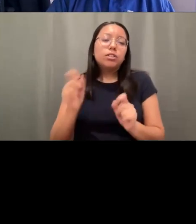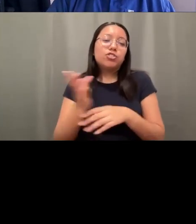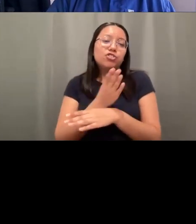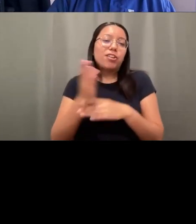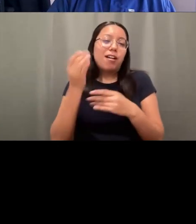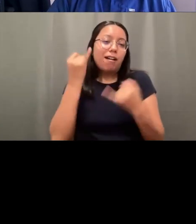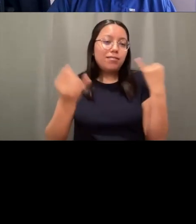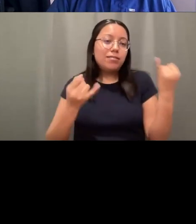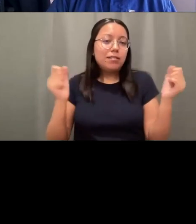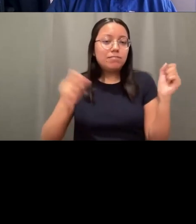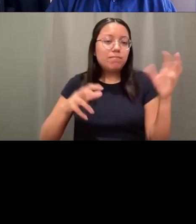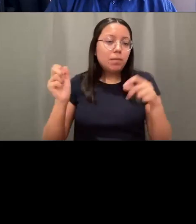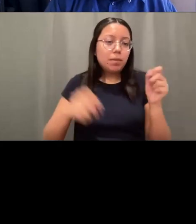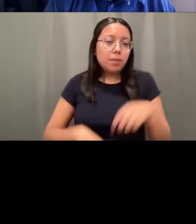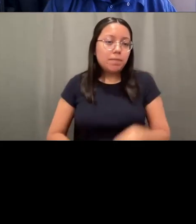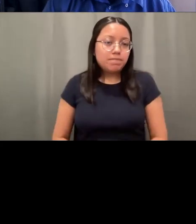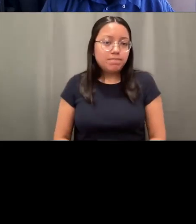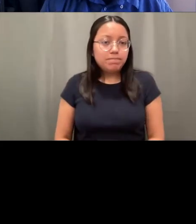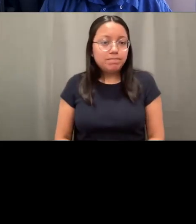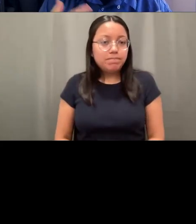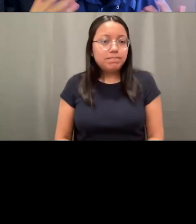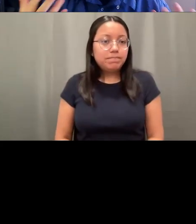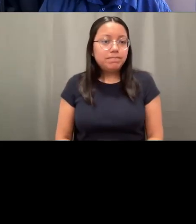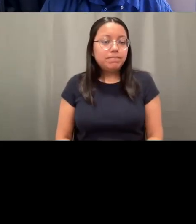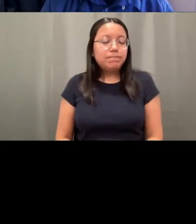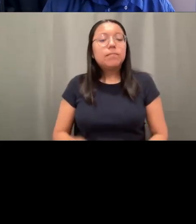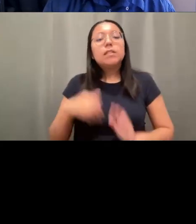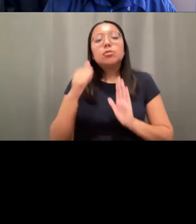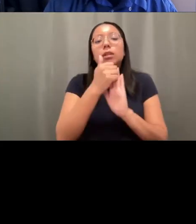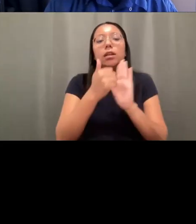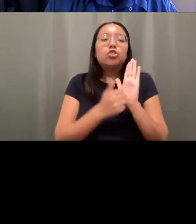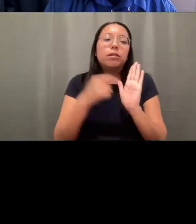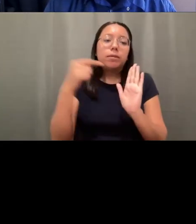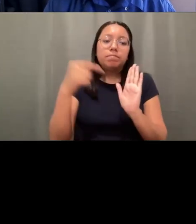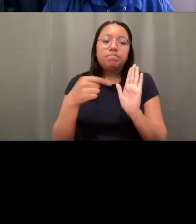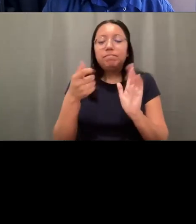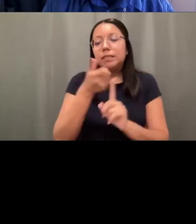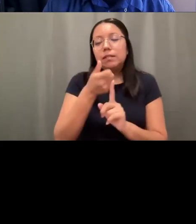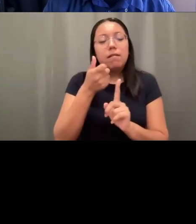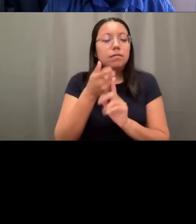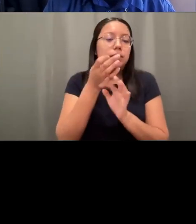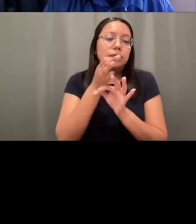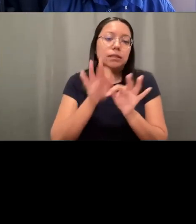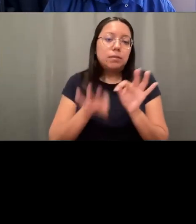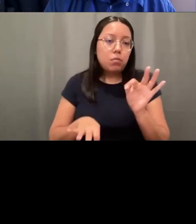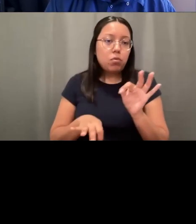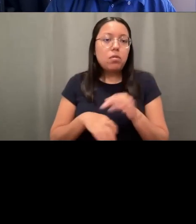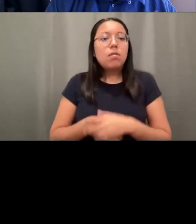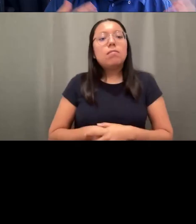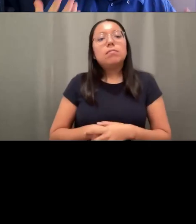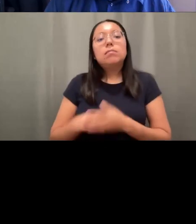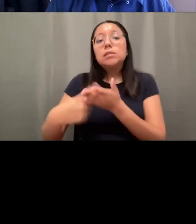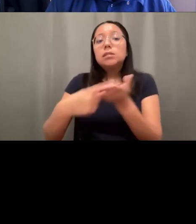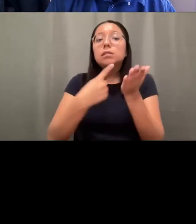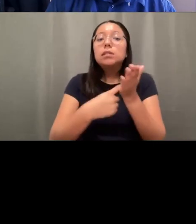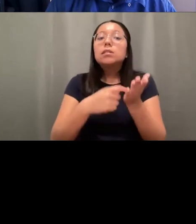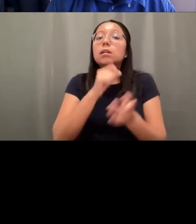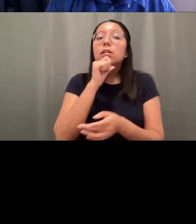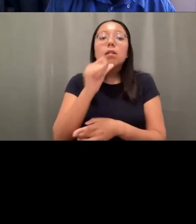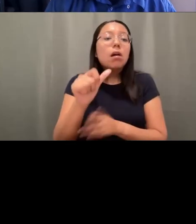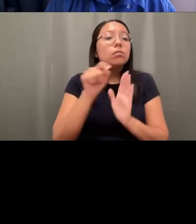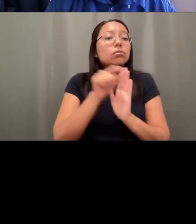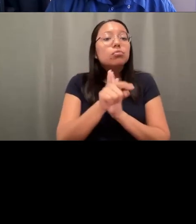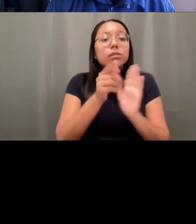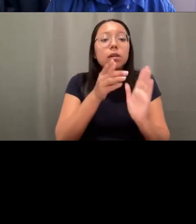So our agenda today is pretty simple. It is to just talk about what is non-suicidal self-injury, kind of defining what